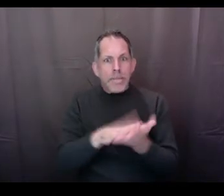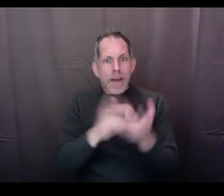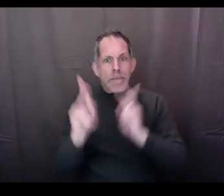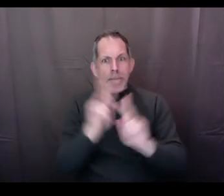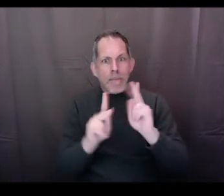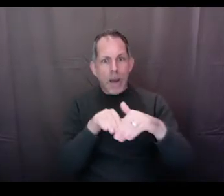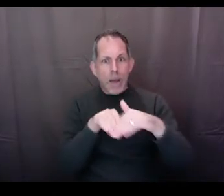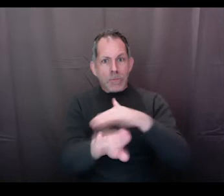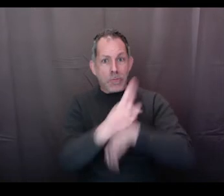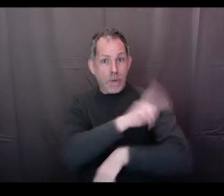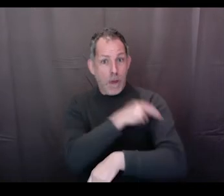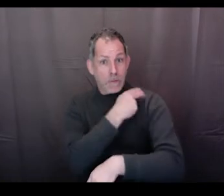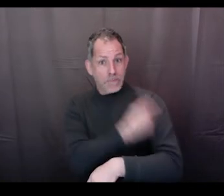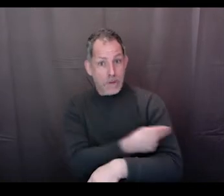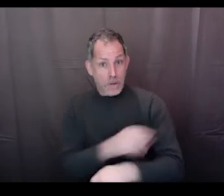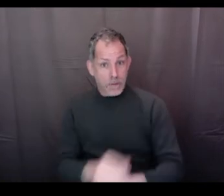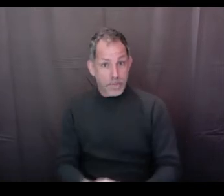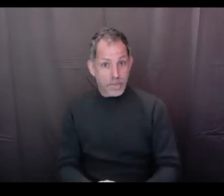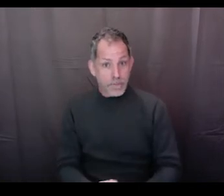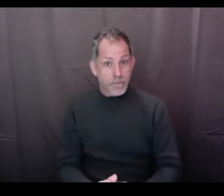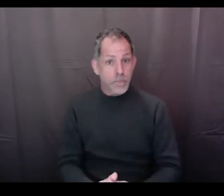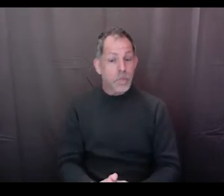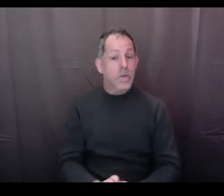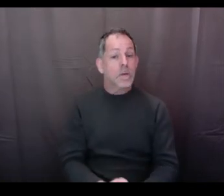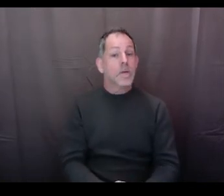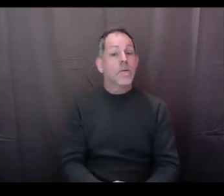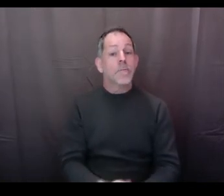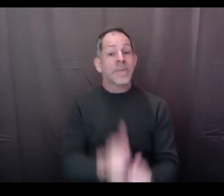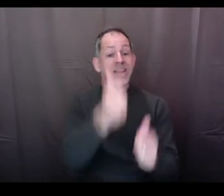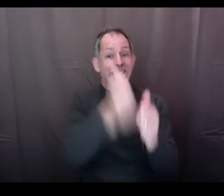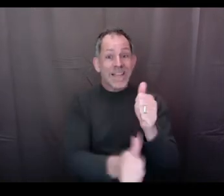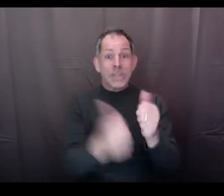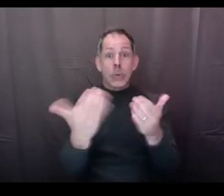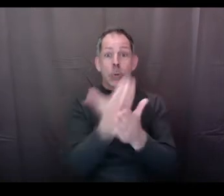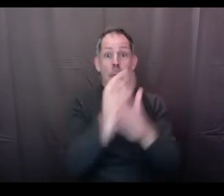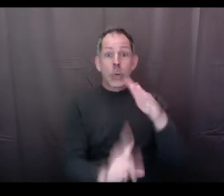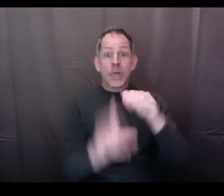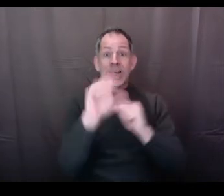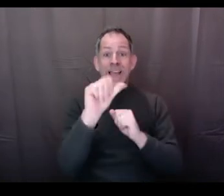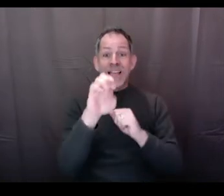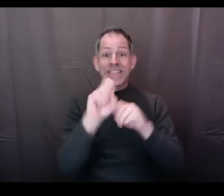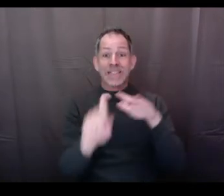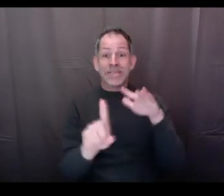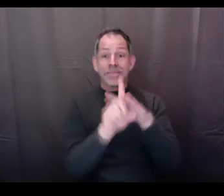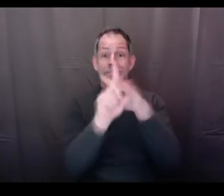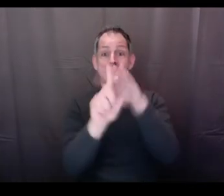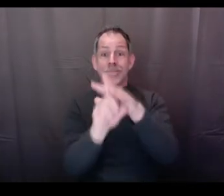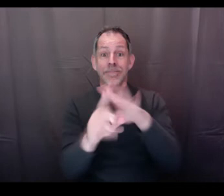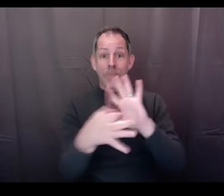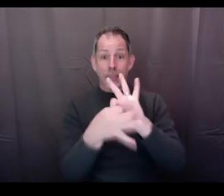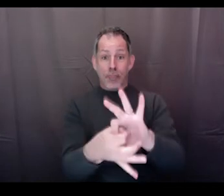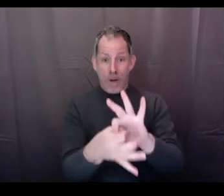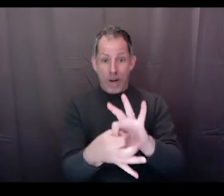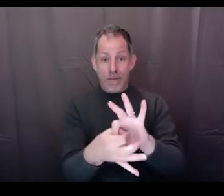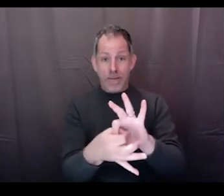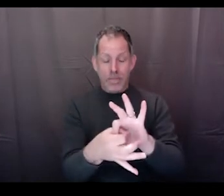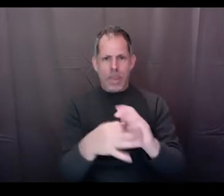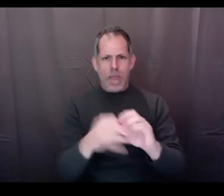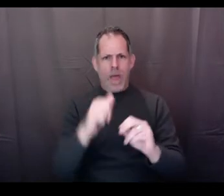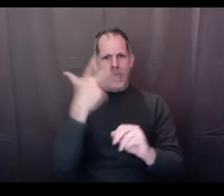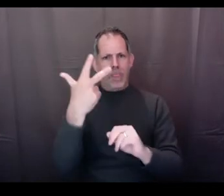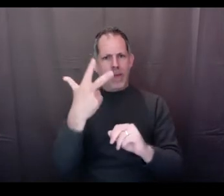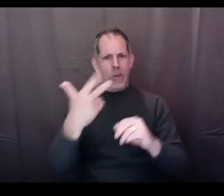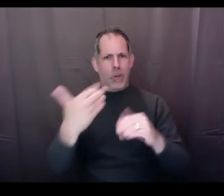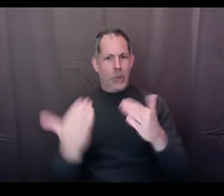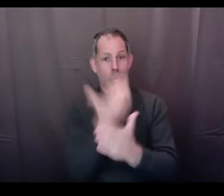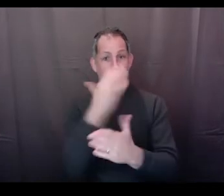of people hospitalized and a lot of new cases being reported, every new case was leading up to about 3 new cases. And so we had